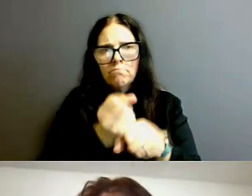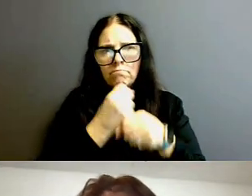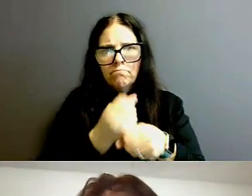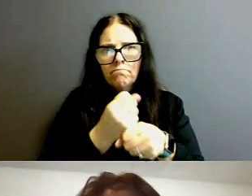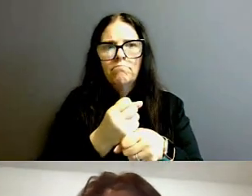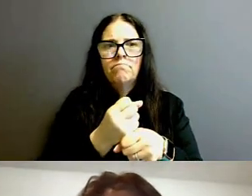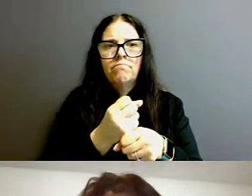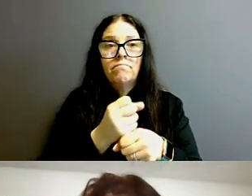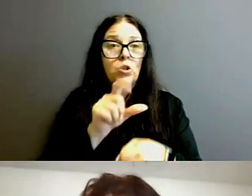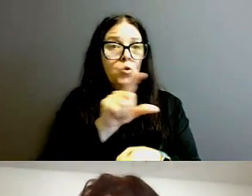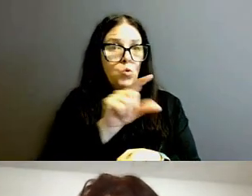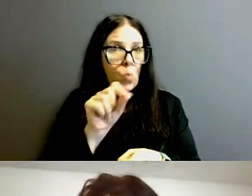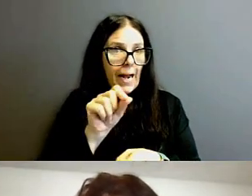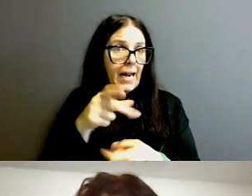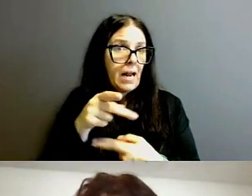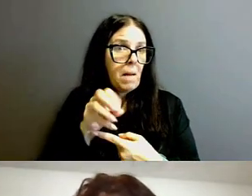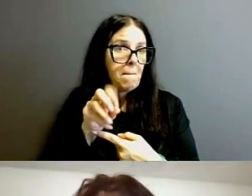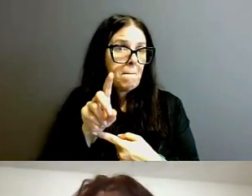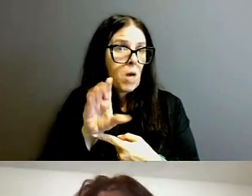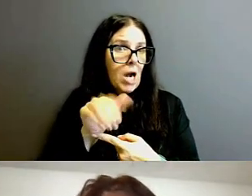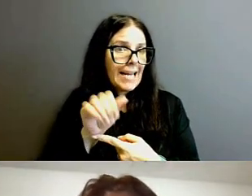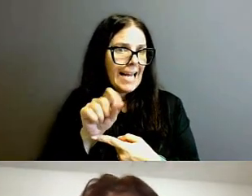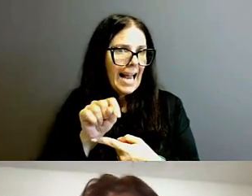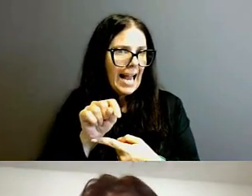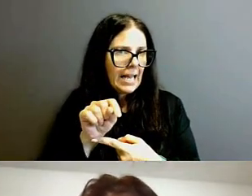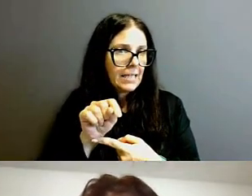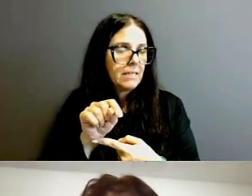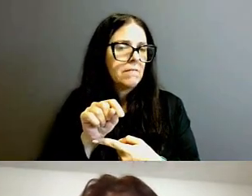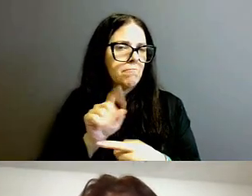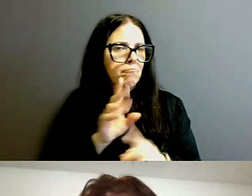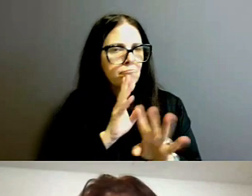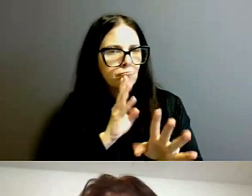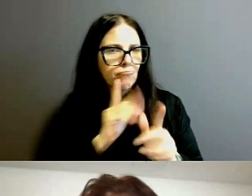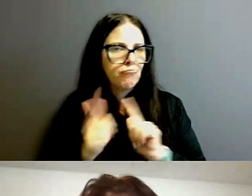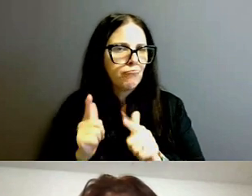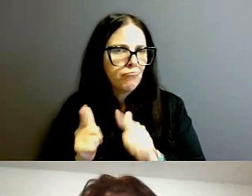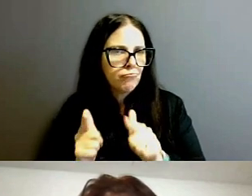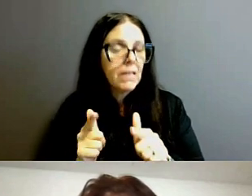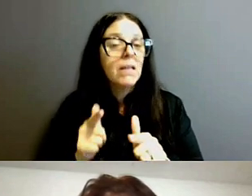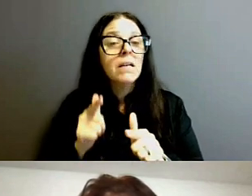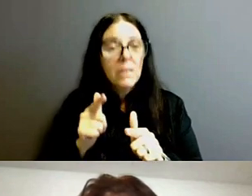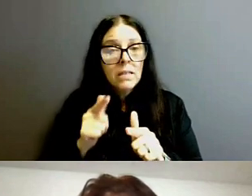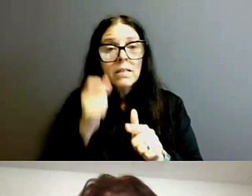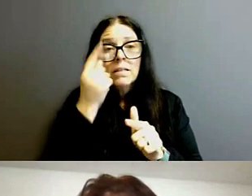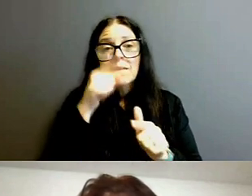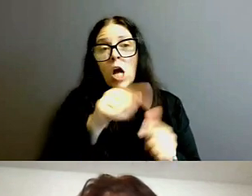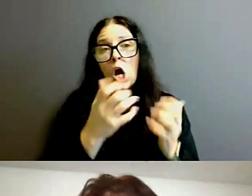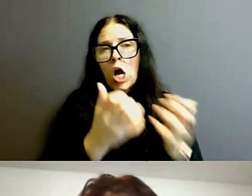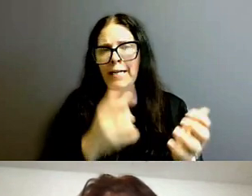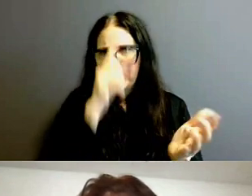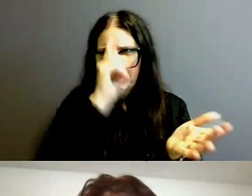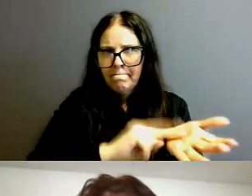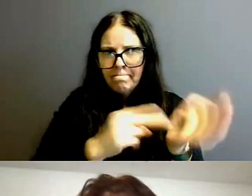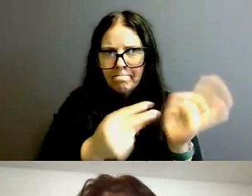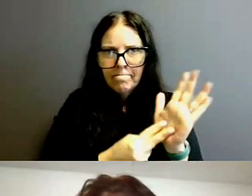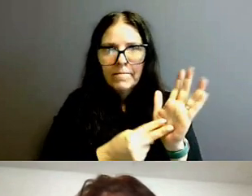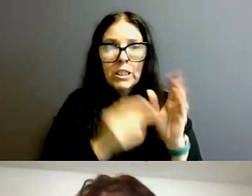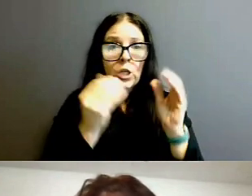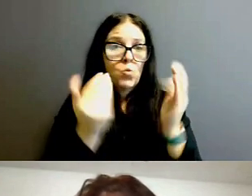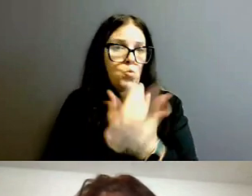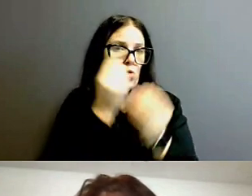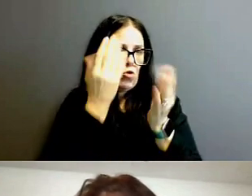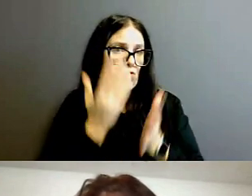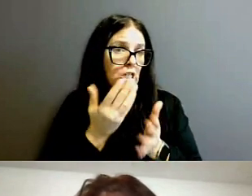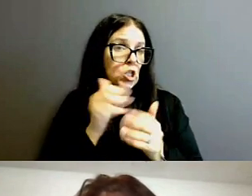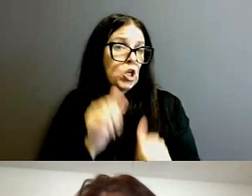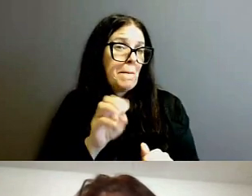that were specifically, the audience was new instructors. That could be anybody from, 5 years and less, really, in